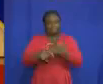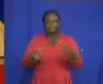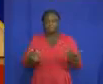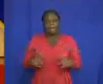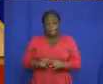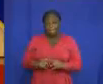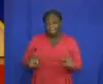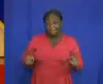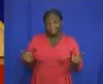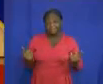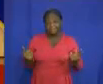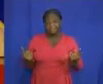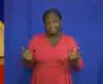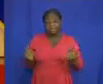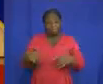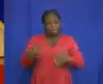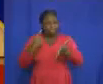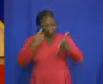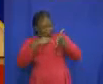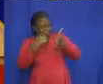Cumulatively, we've conducted